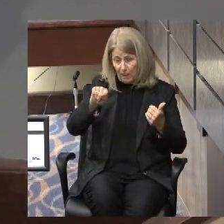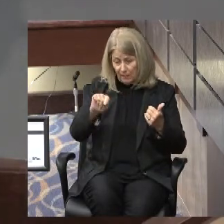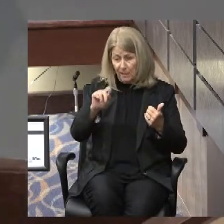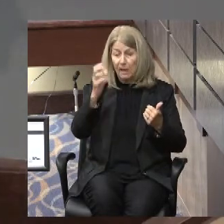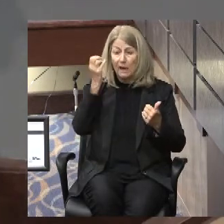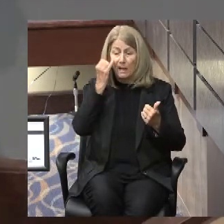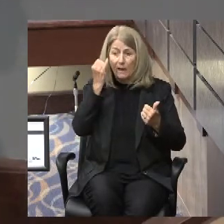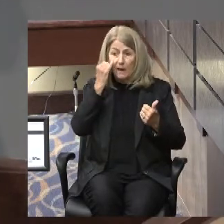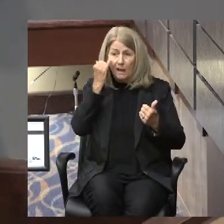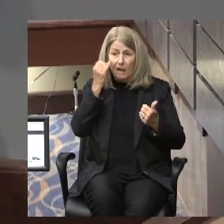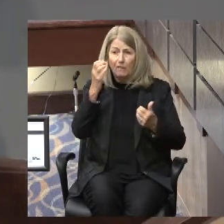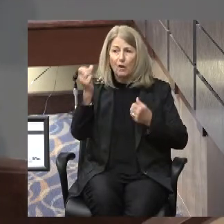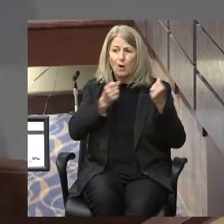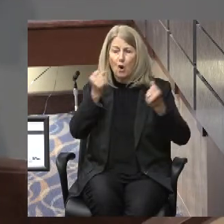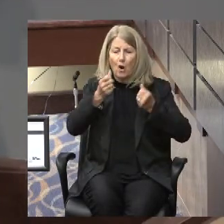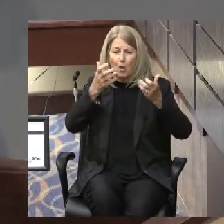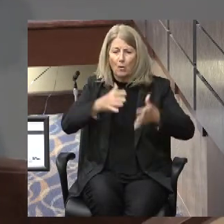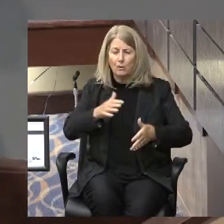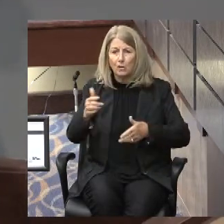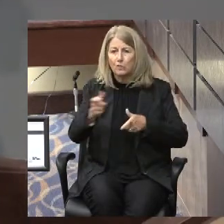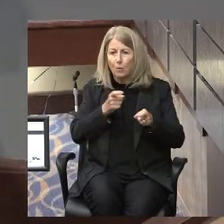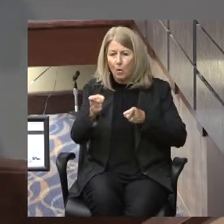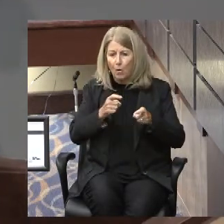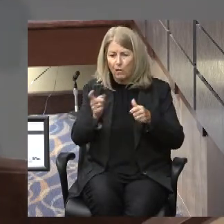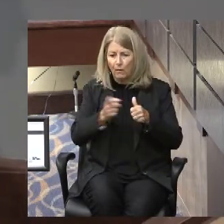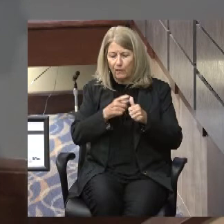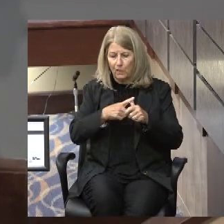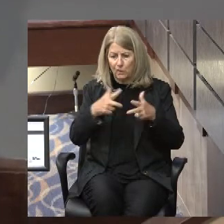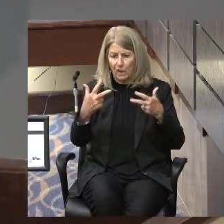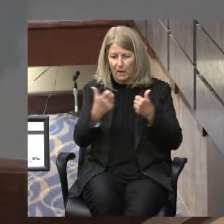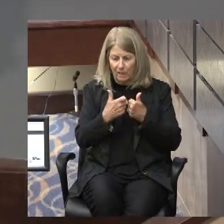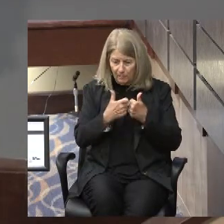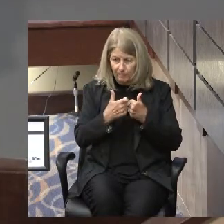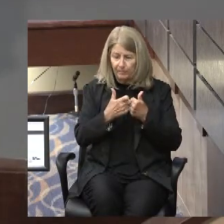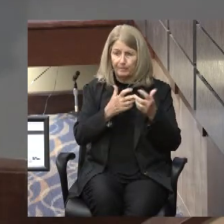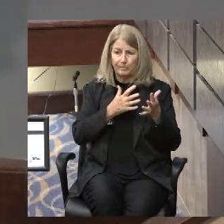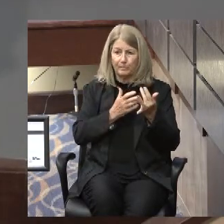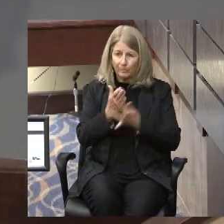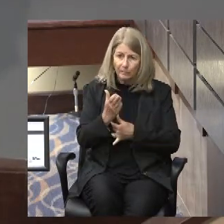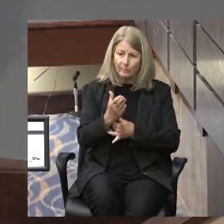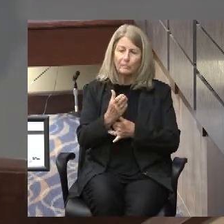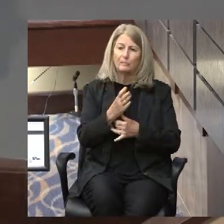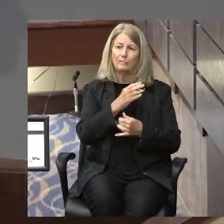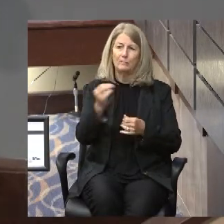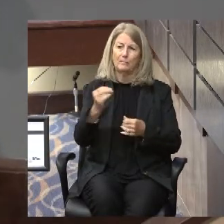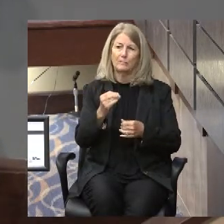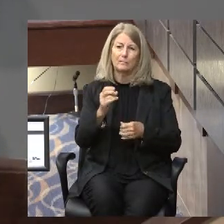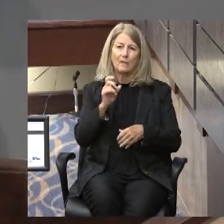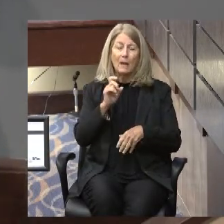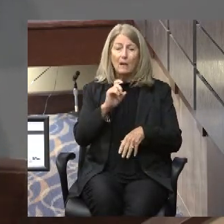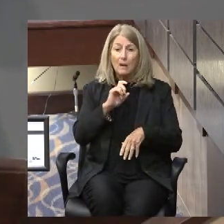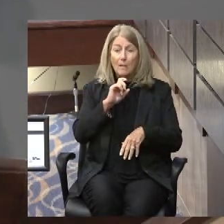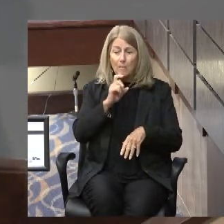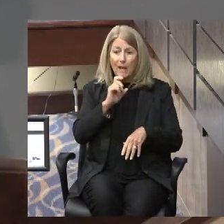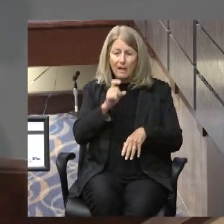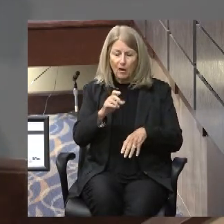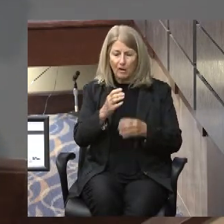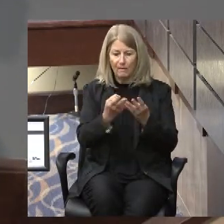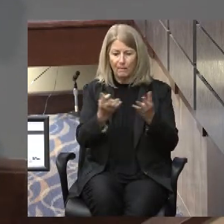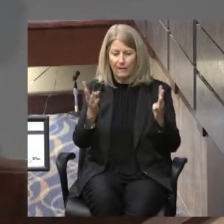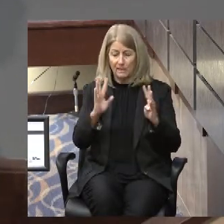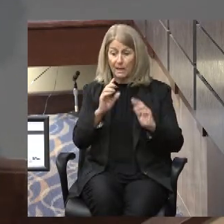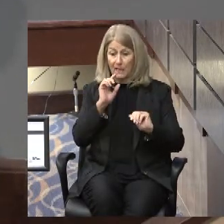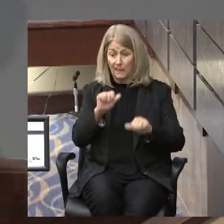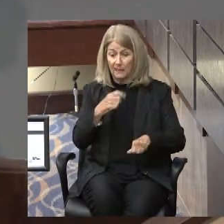fence. It did, the first accident took out metal fences. I can also attest to the fact that